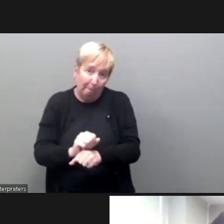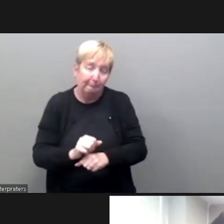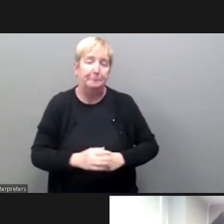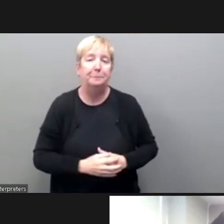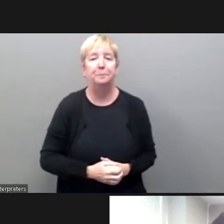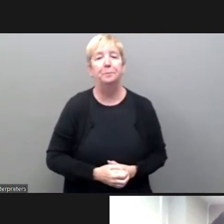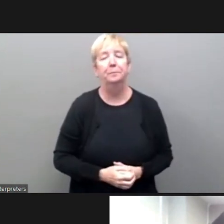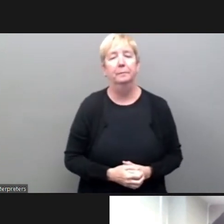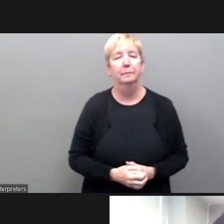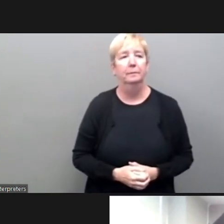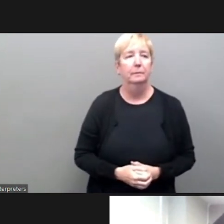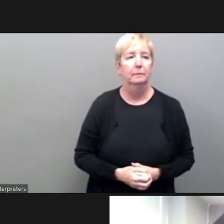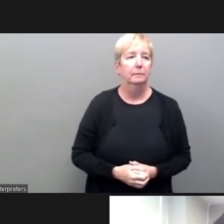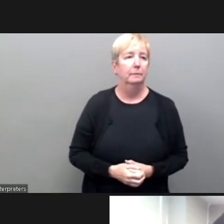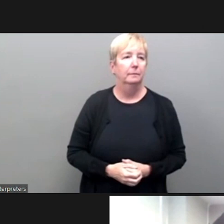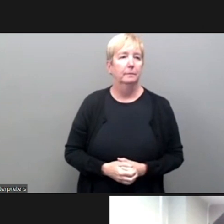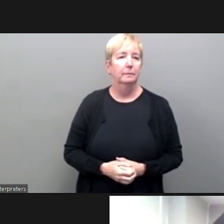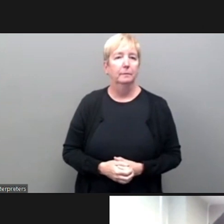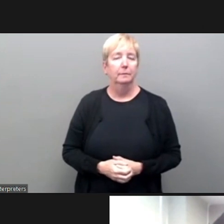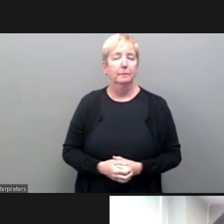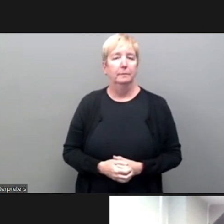people.